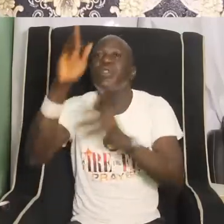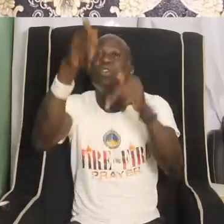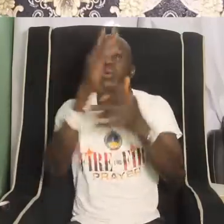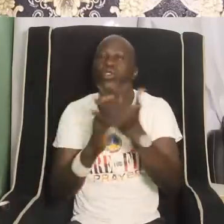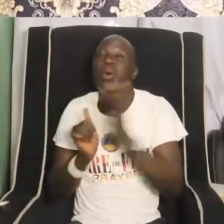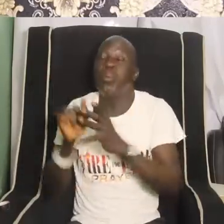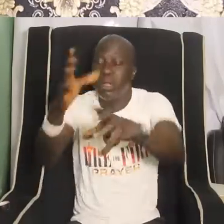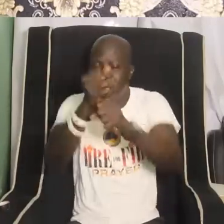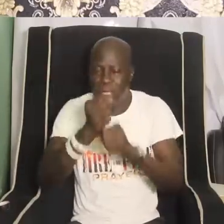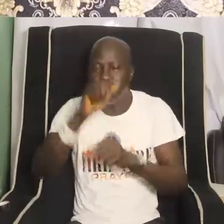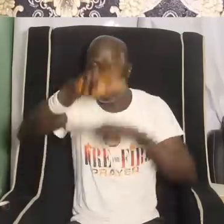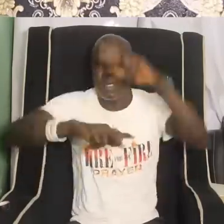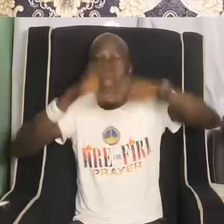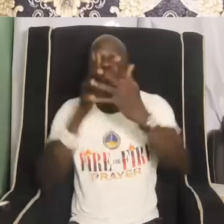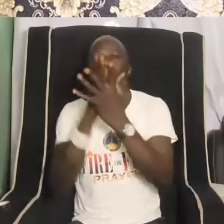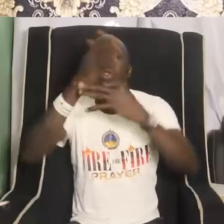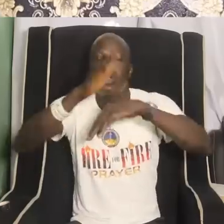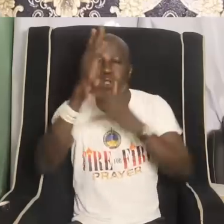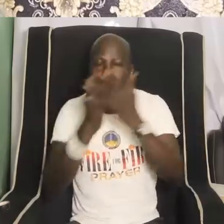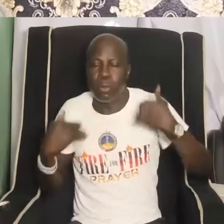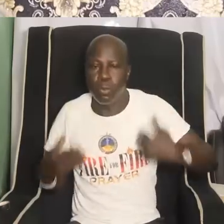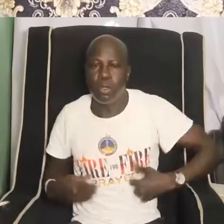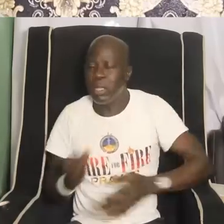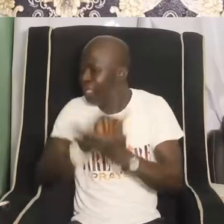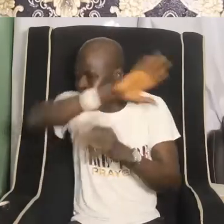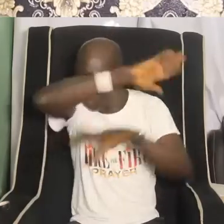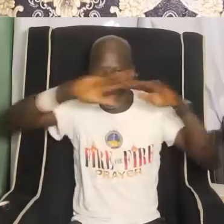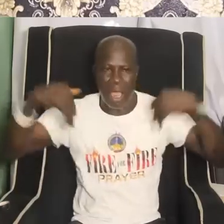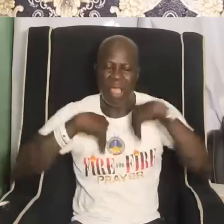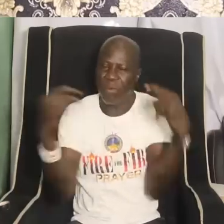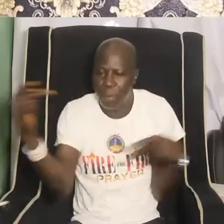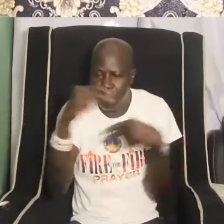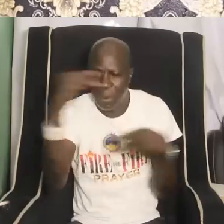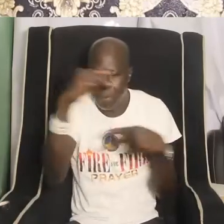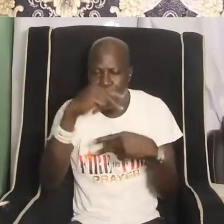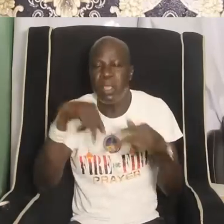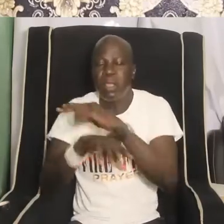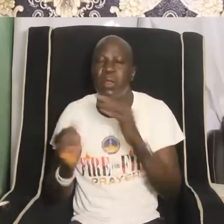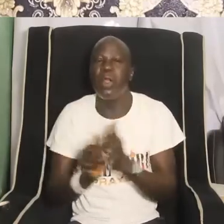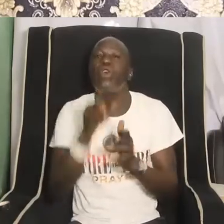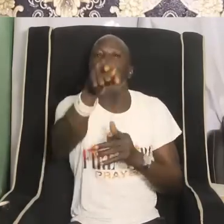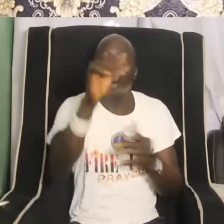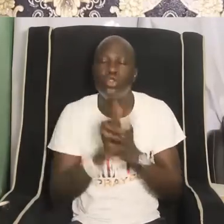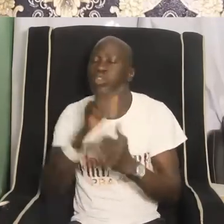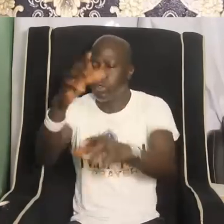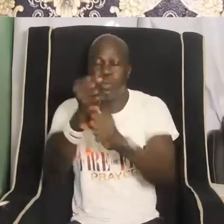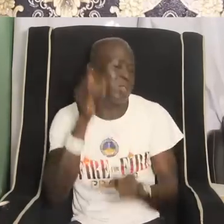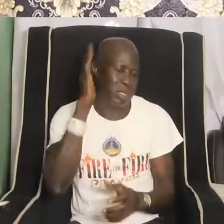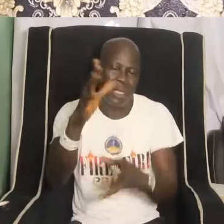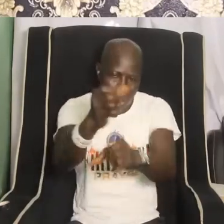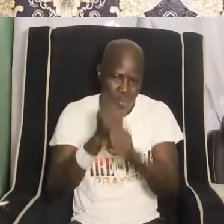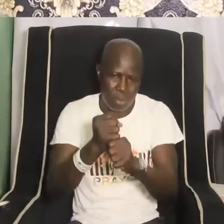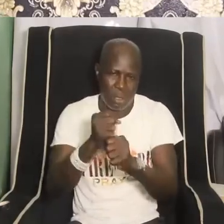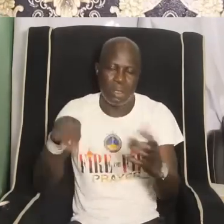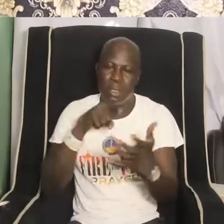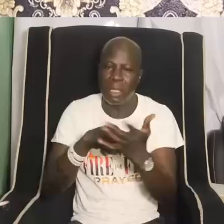gbo to goke. You will climb through aya through somebody. So they pe ko lego lara. And you see that is not half torn. So you wanna ko mu ele sowo. You too should hold on to